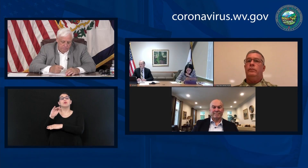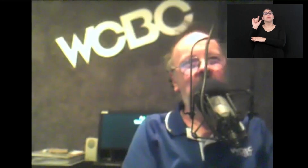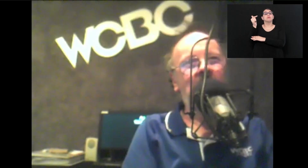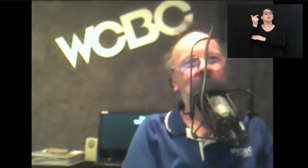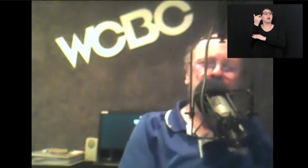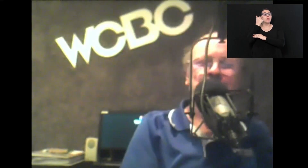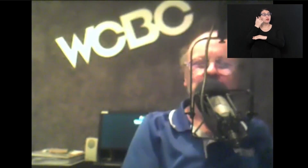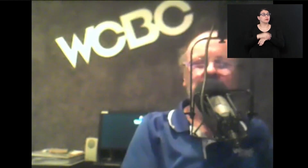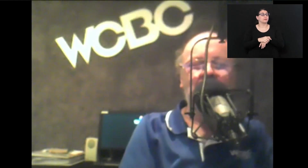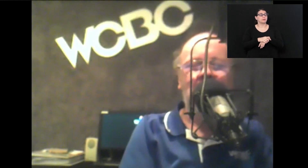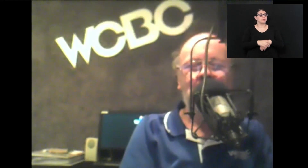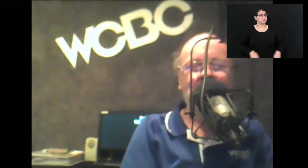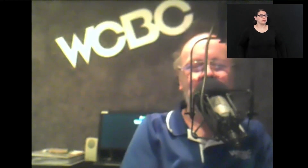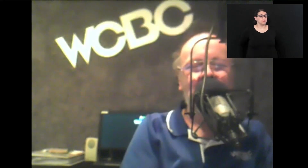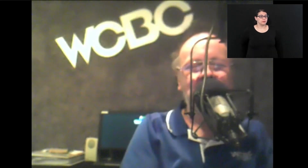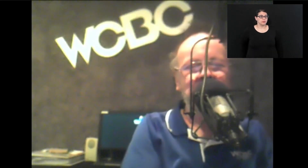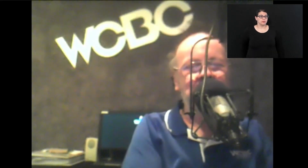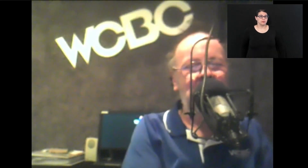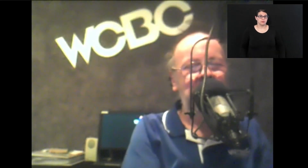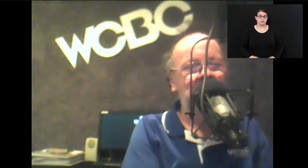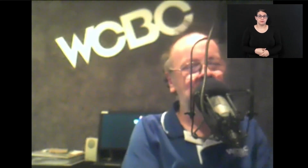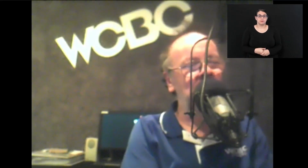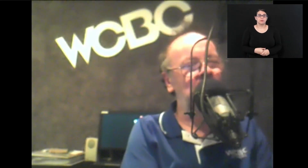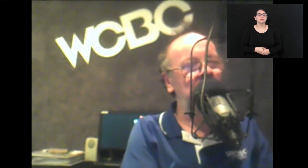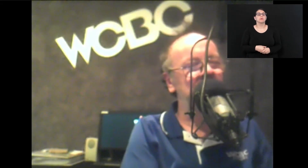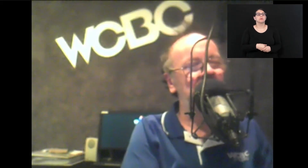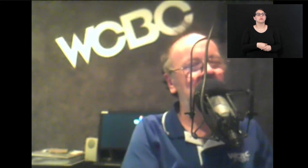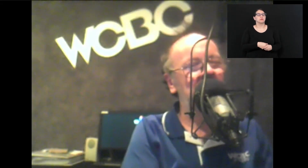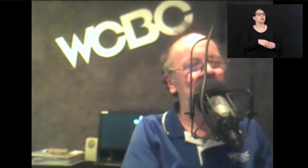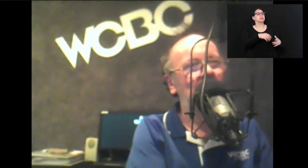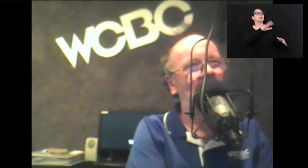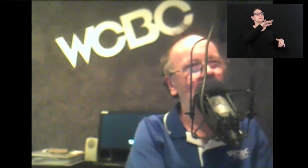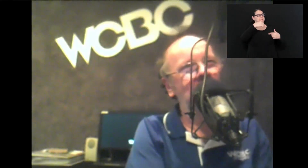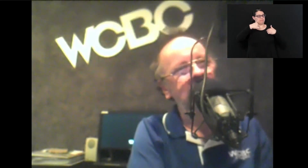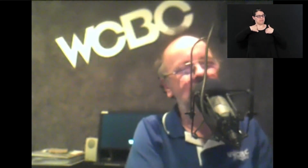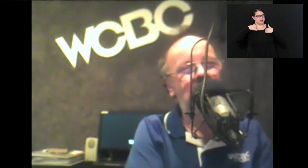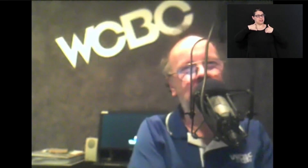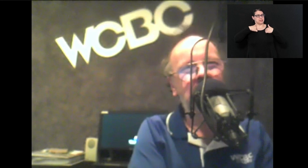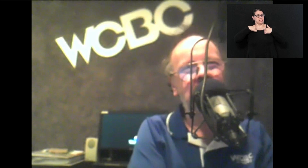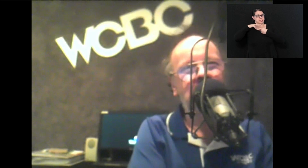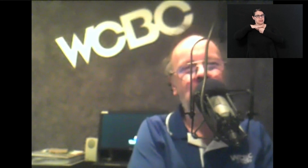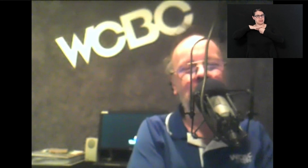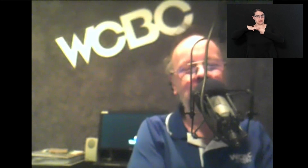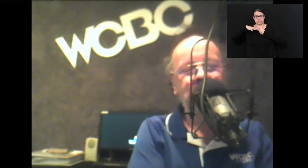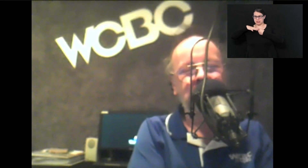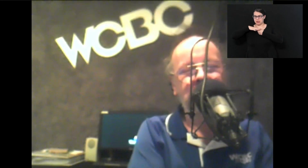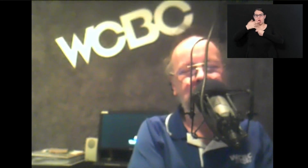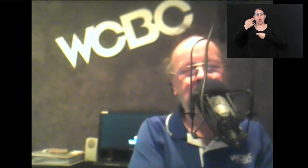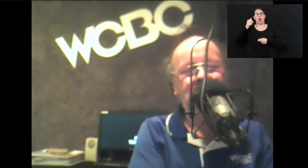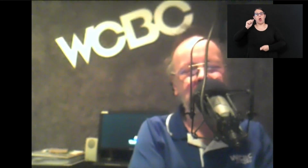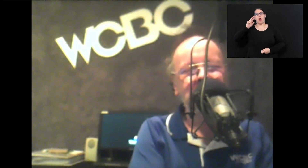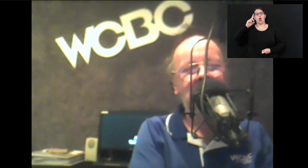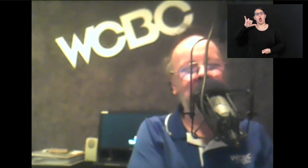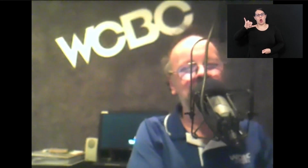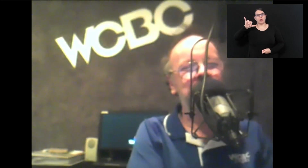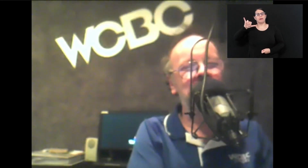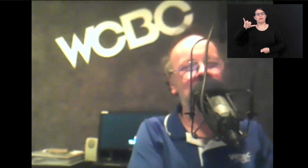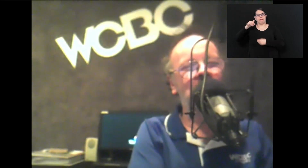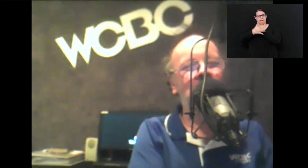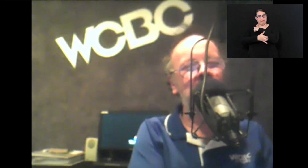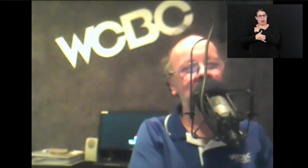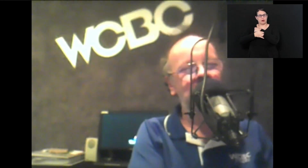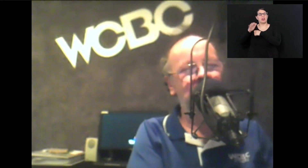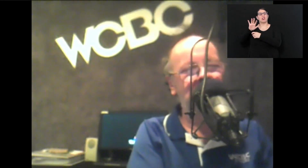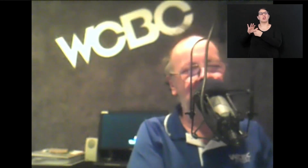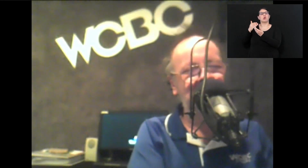panel. I want to drag you to my neck of the woods up here around Hardy County and the Moorfield area. Hardy County has